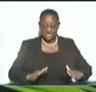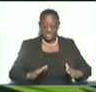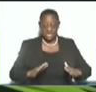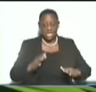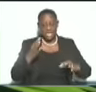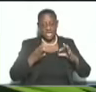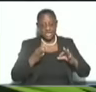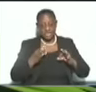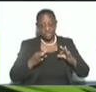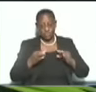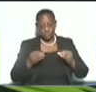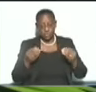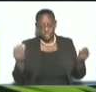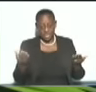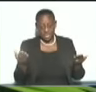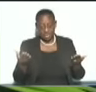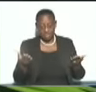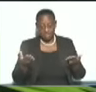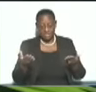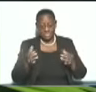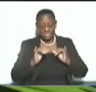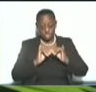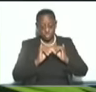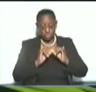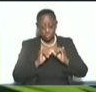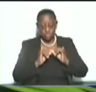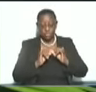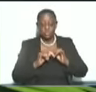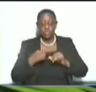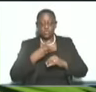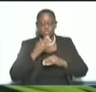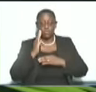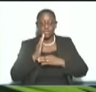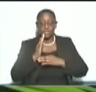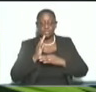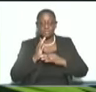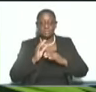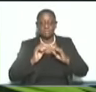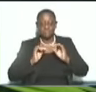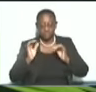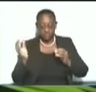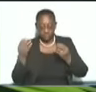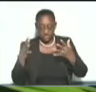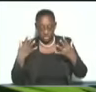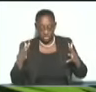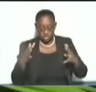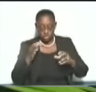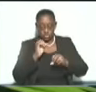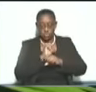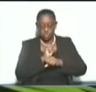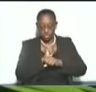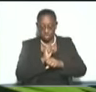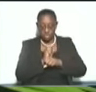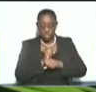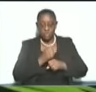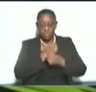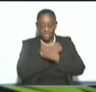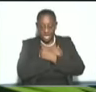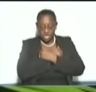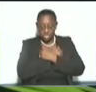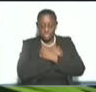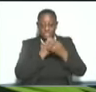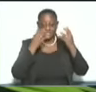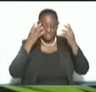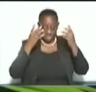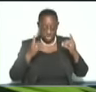behind, honor your legacy by continuing the good work you started with the same dedication and passion that